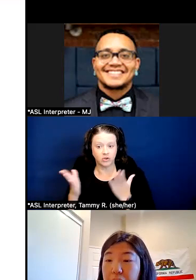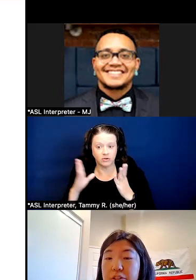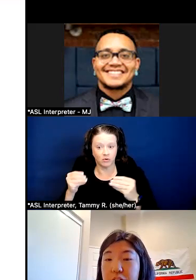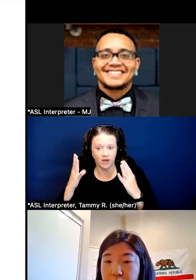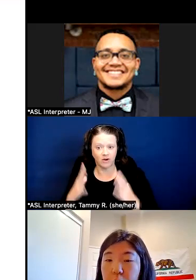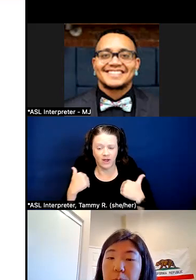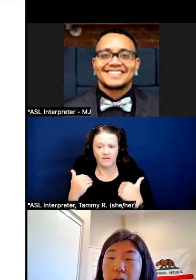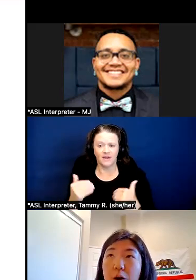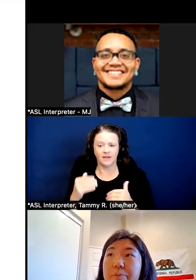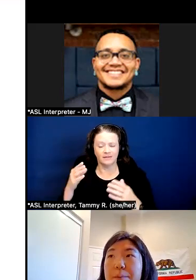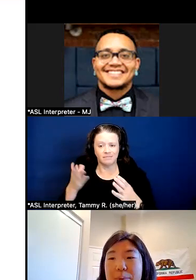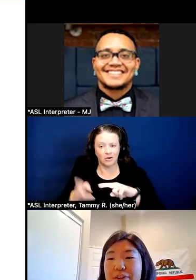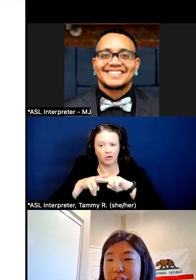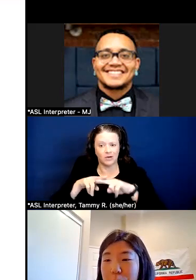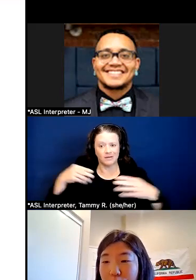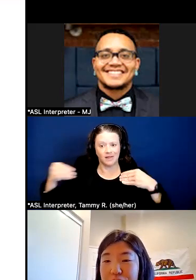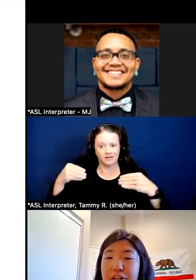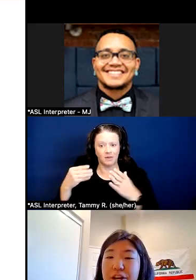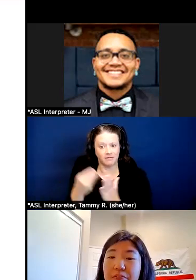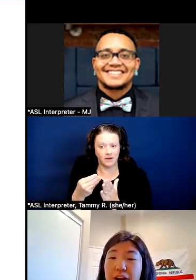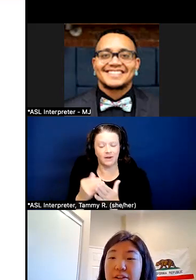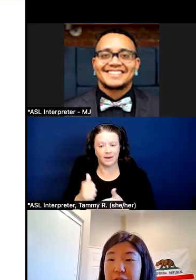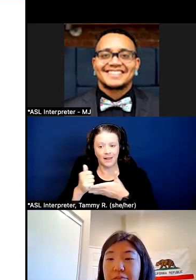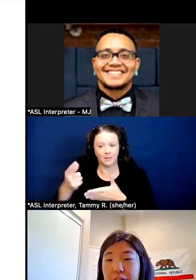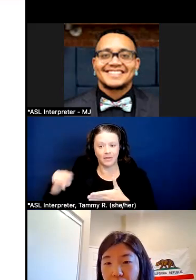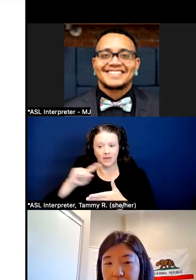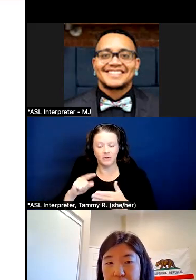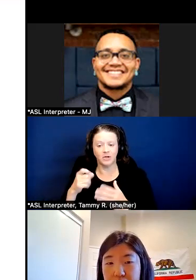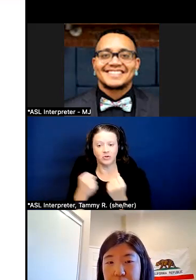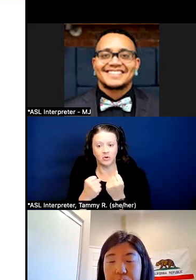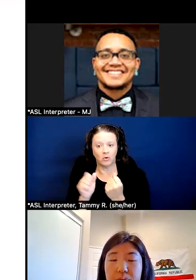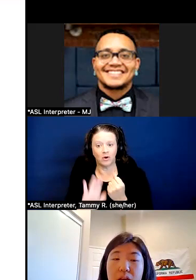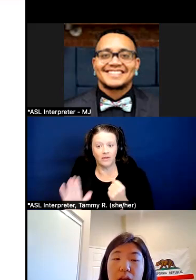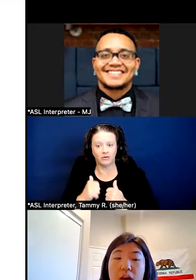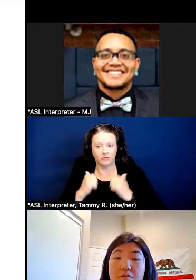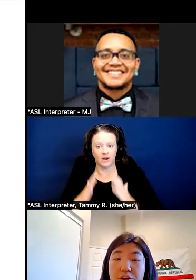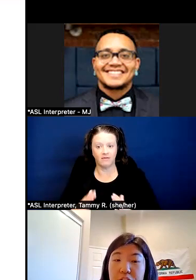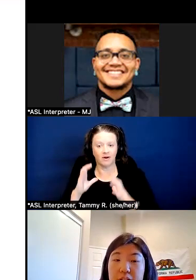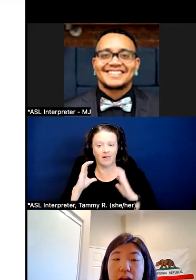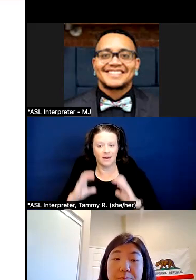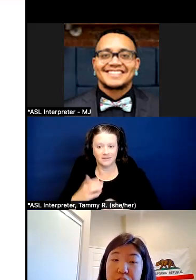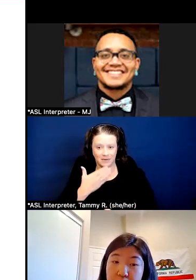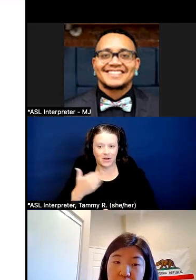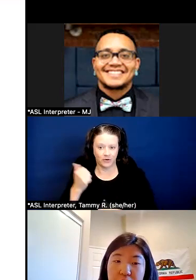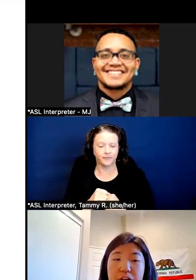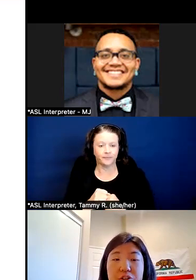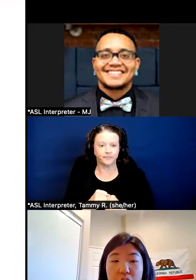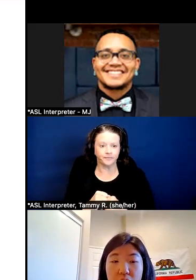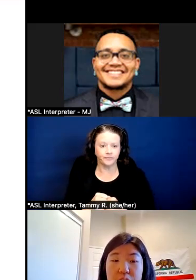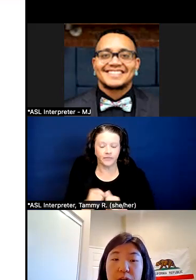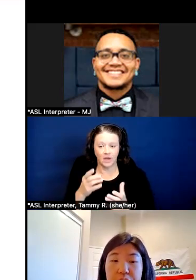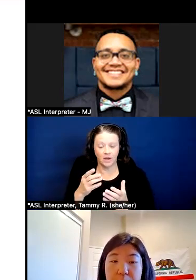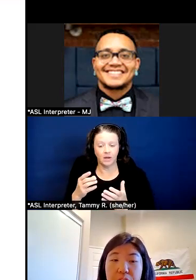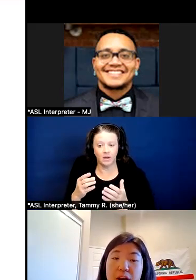will help them better support their survivor clients. Funders, as mentioned earlier,